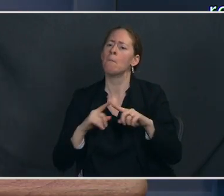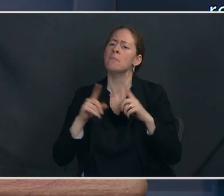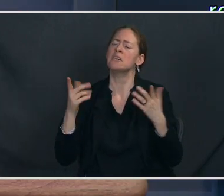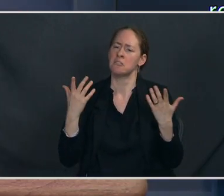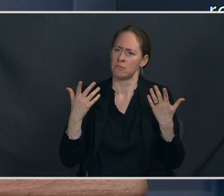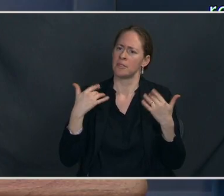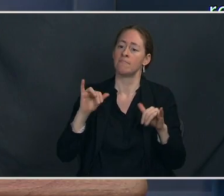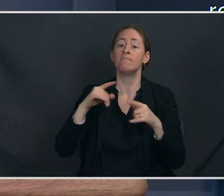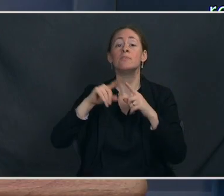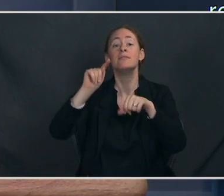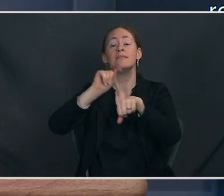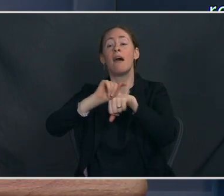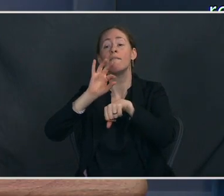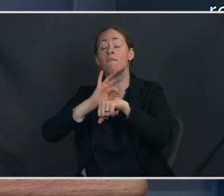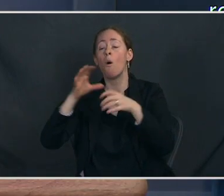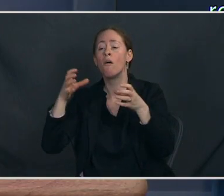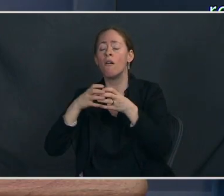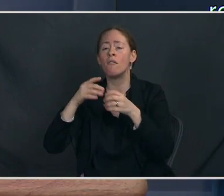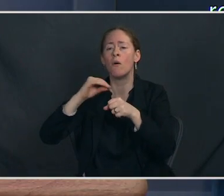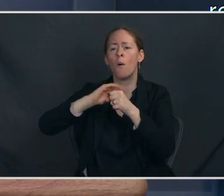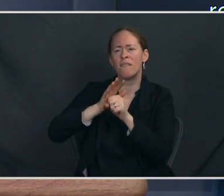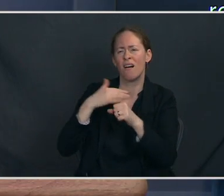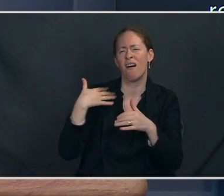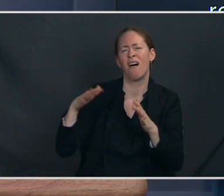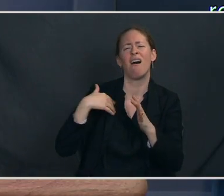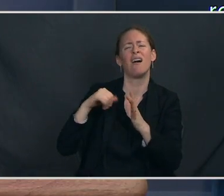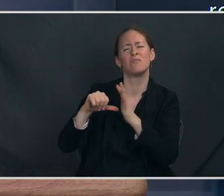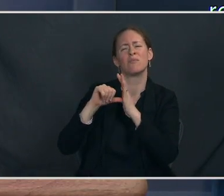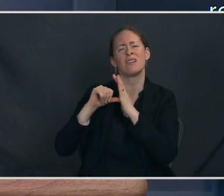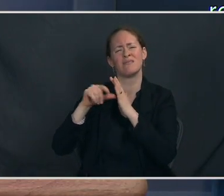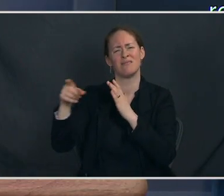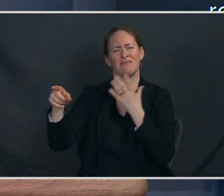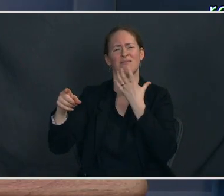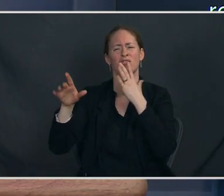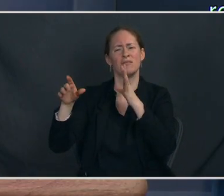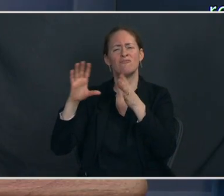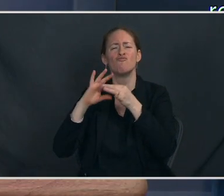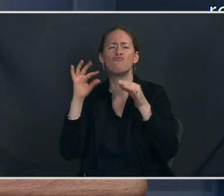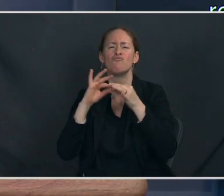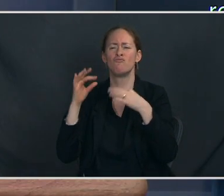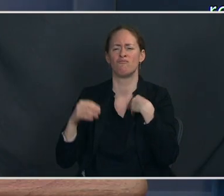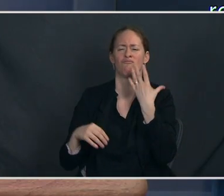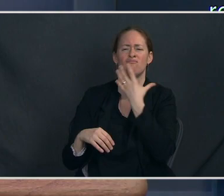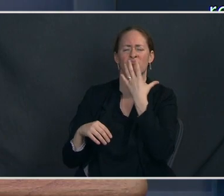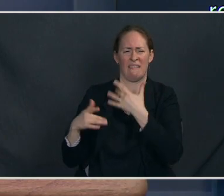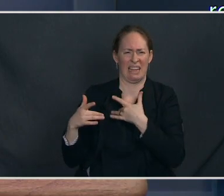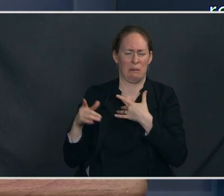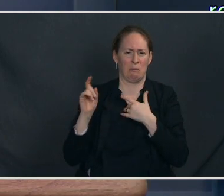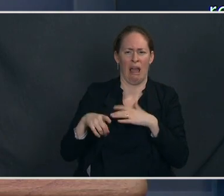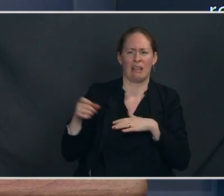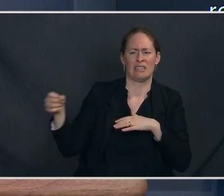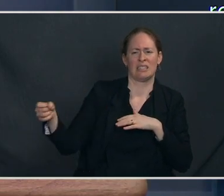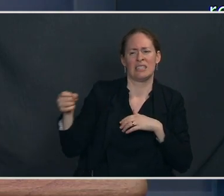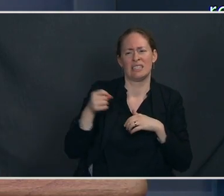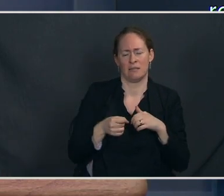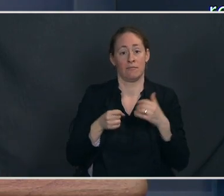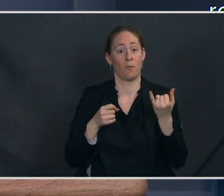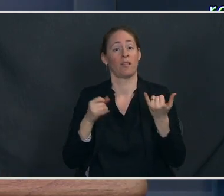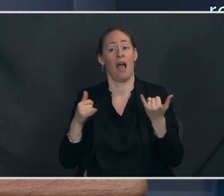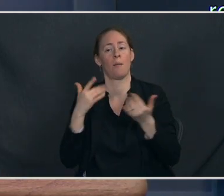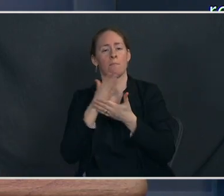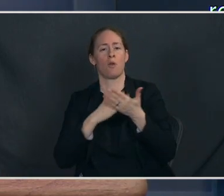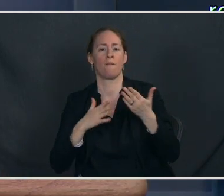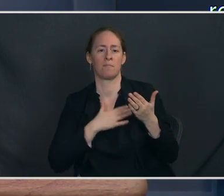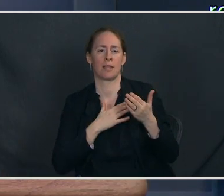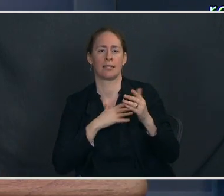a member of the COVID advisory task force that he felt personally it was important to have her as a pivotal member of the team to address exactly this